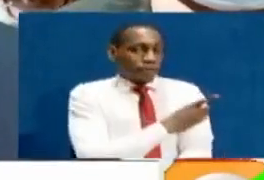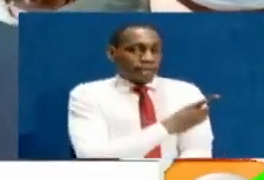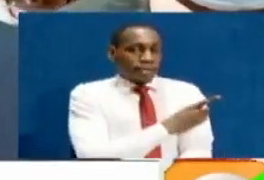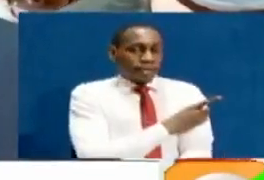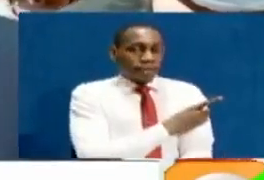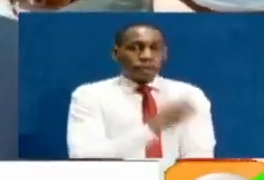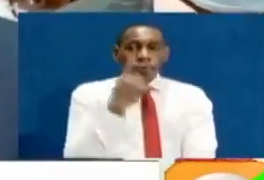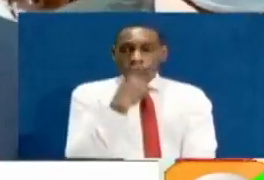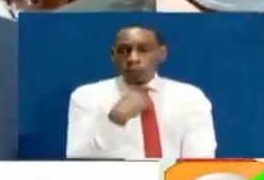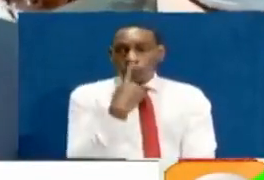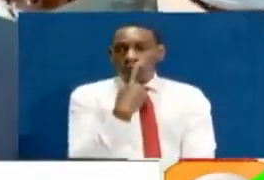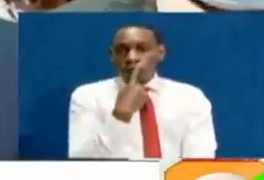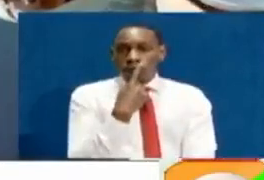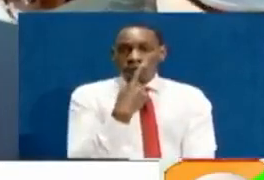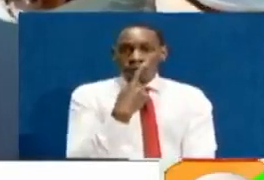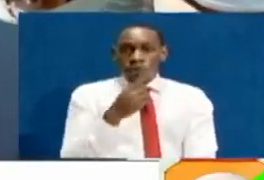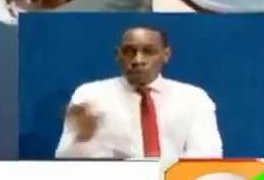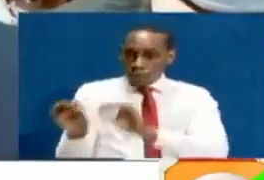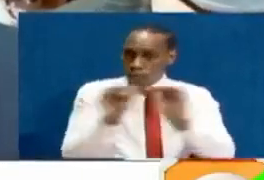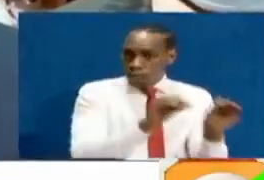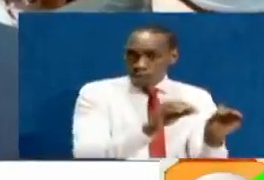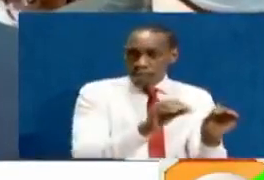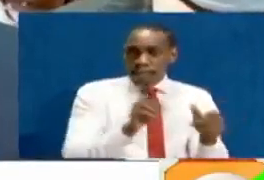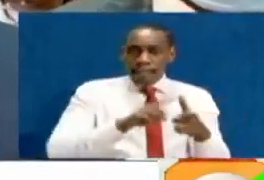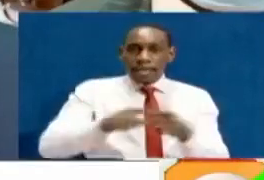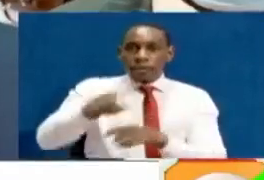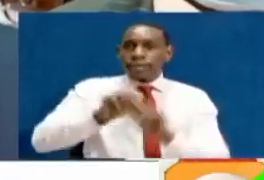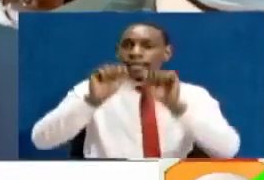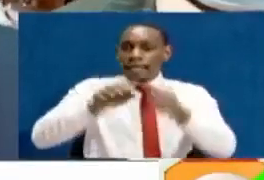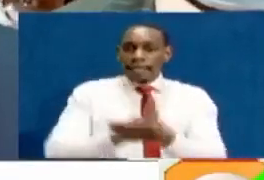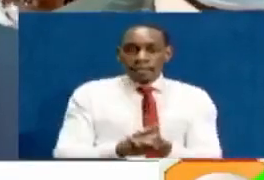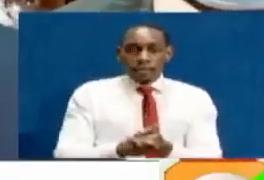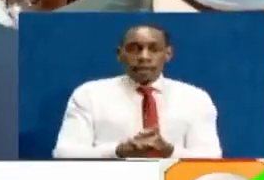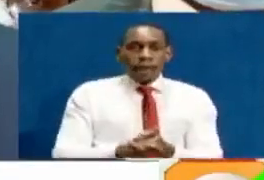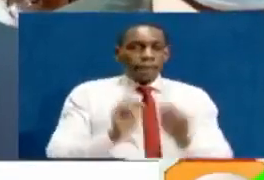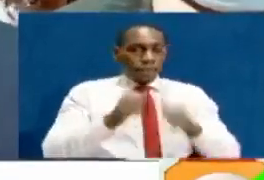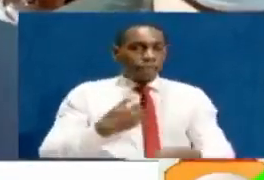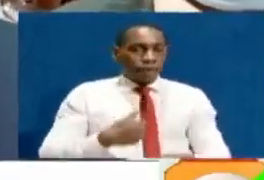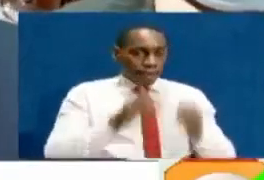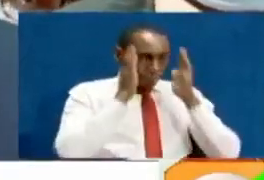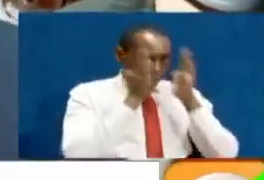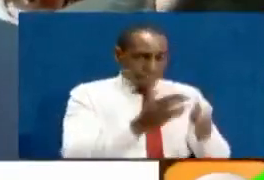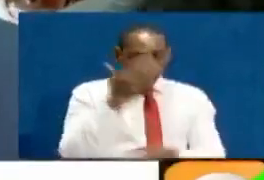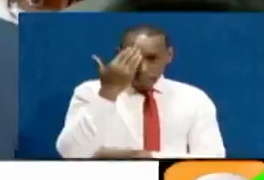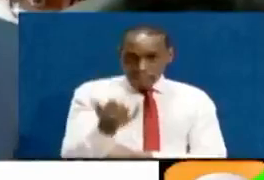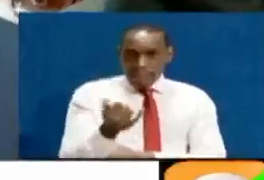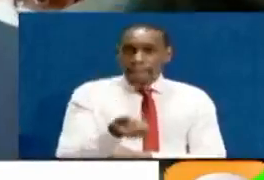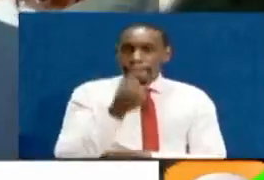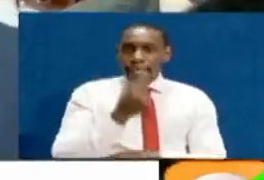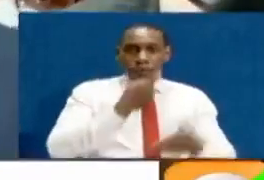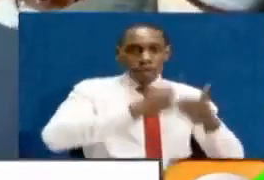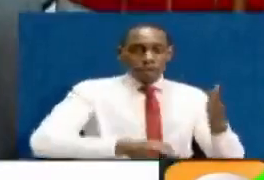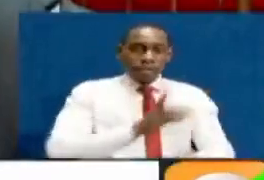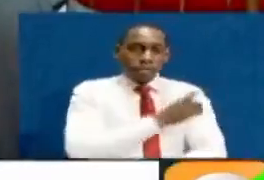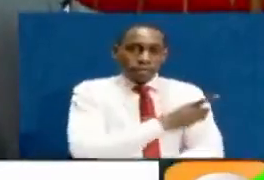the doctors who are transferred, then we'll be able to make certain commitment because of the medical